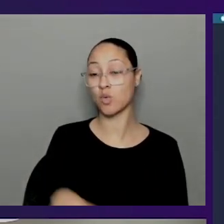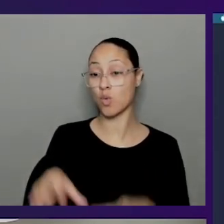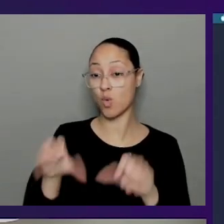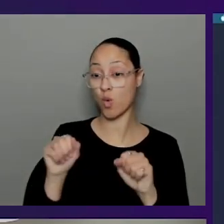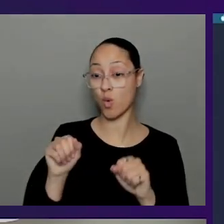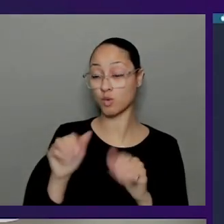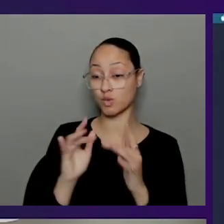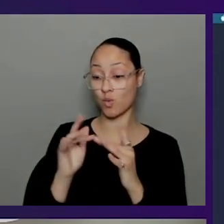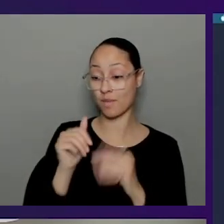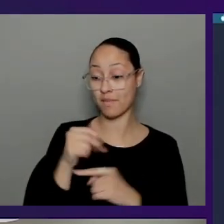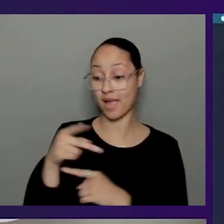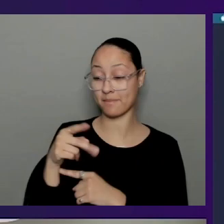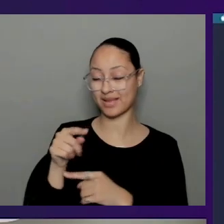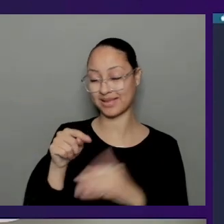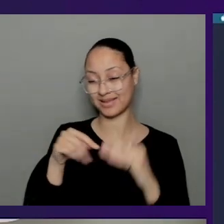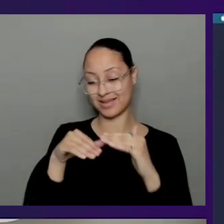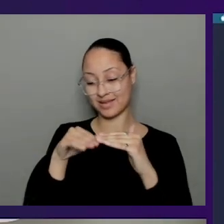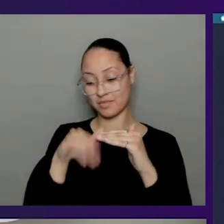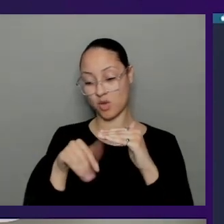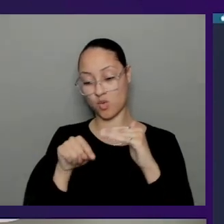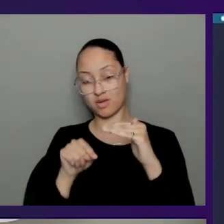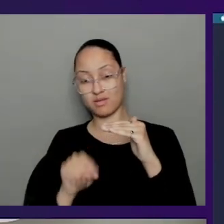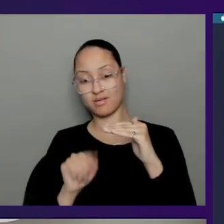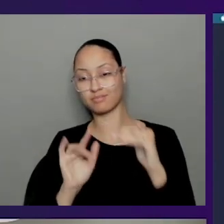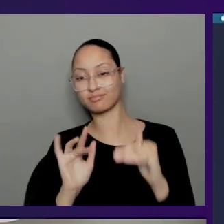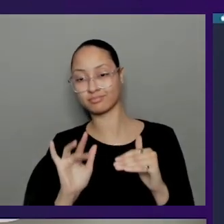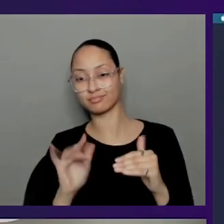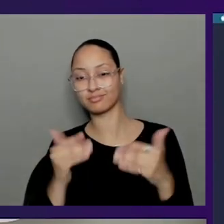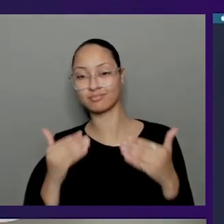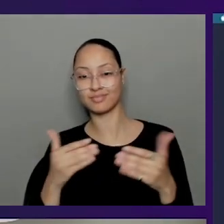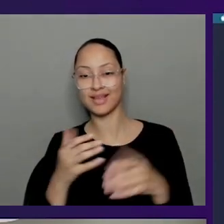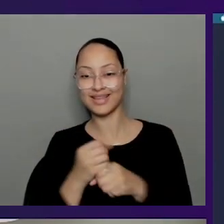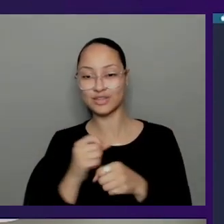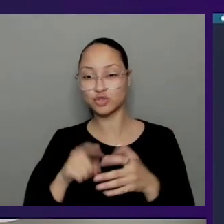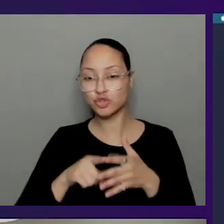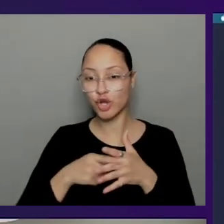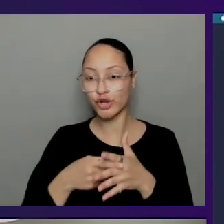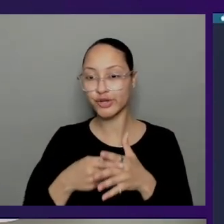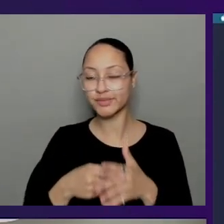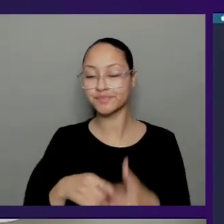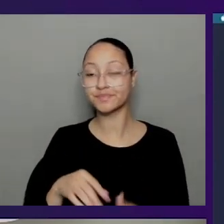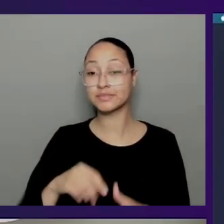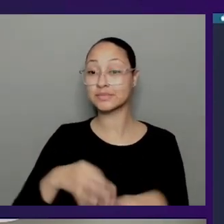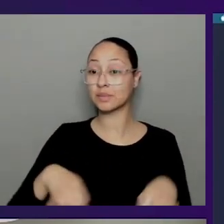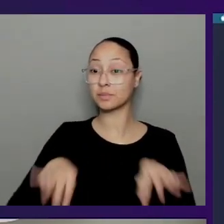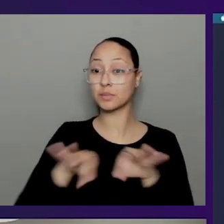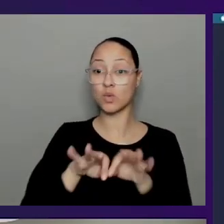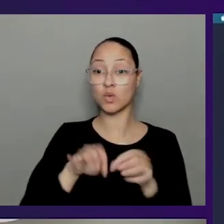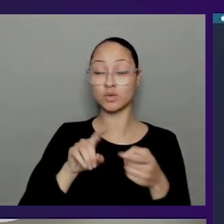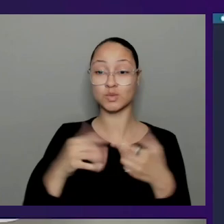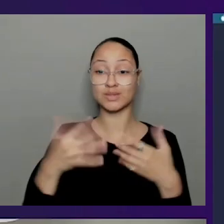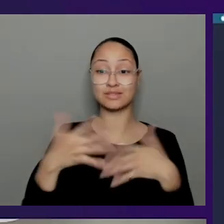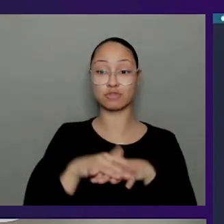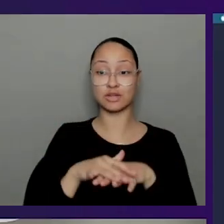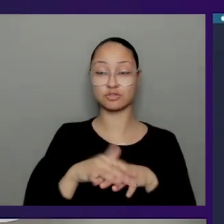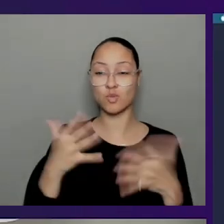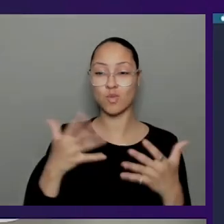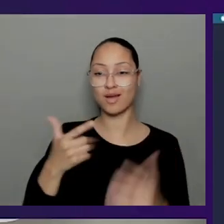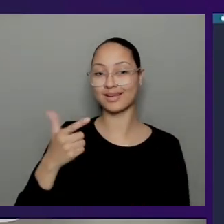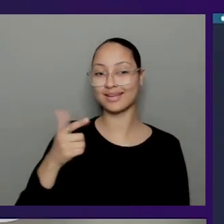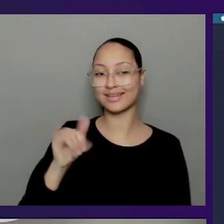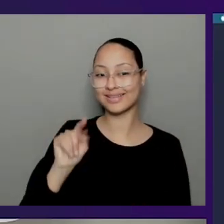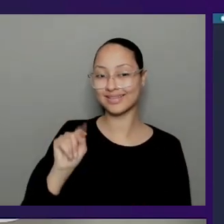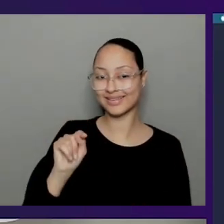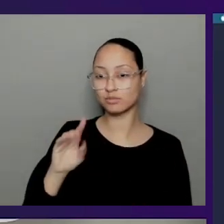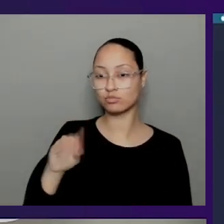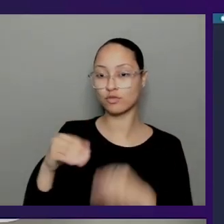Okay, and we talked about already a key to the service is the integration with a Git provider. And you can see here we support